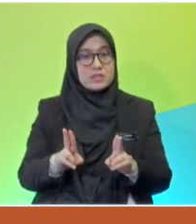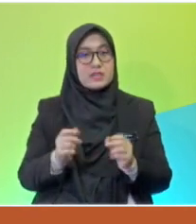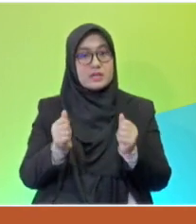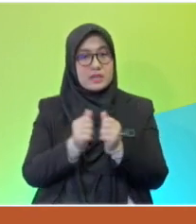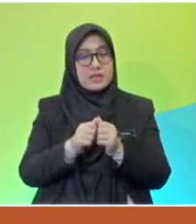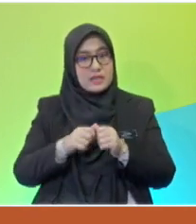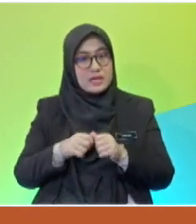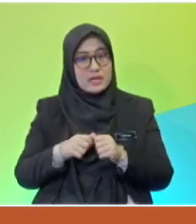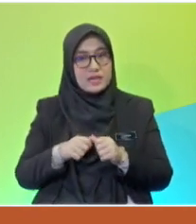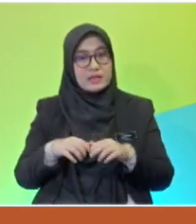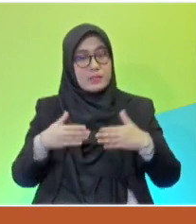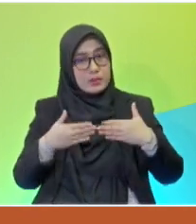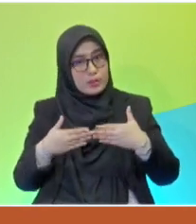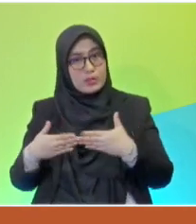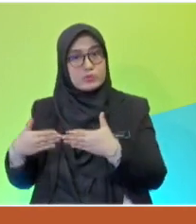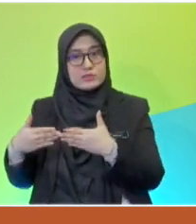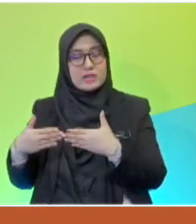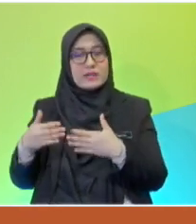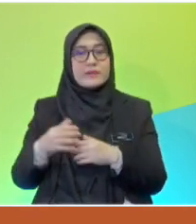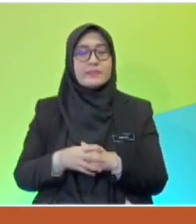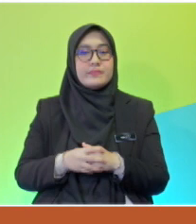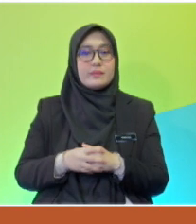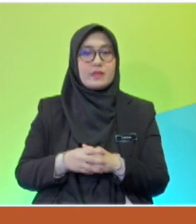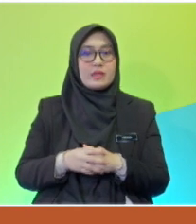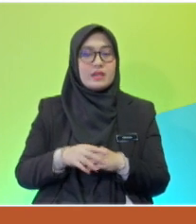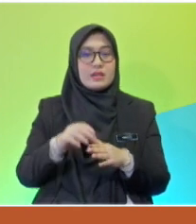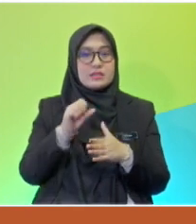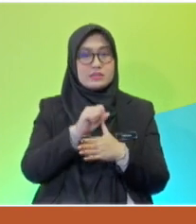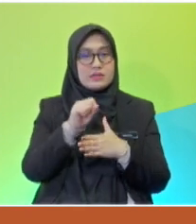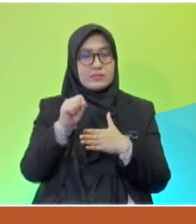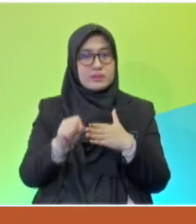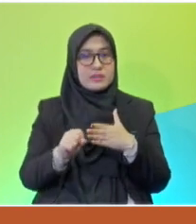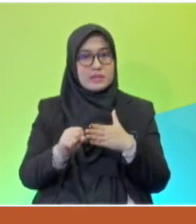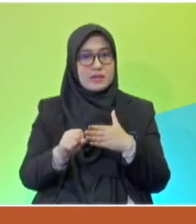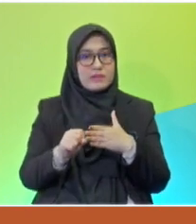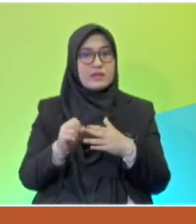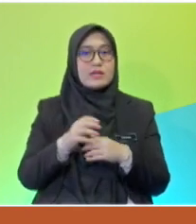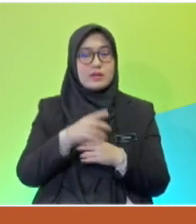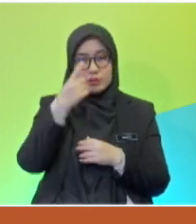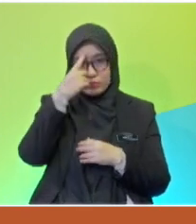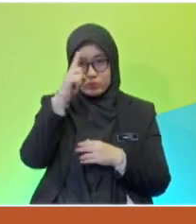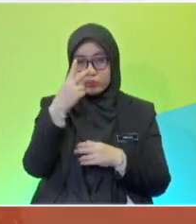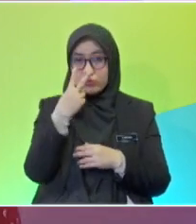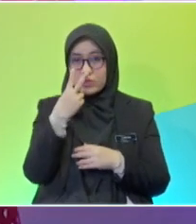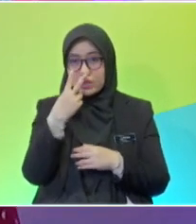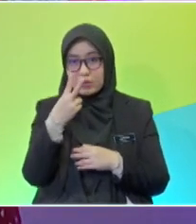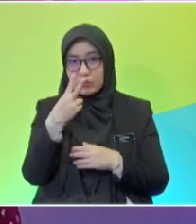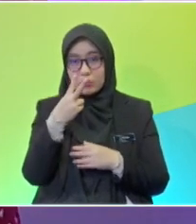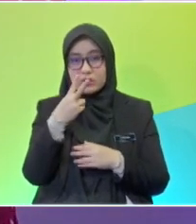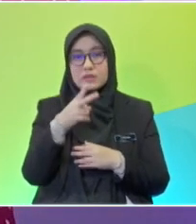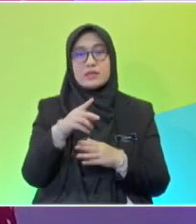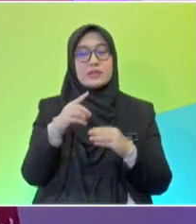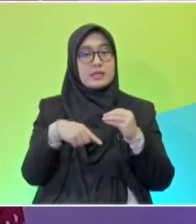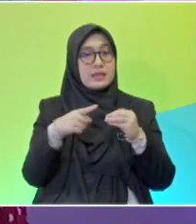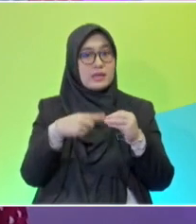untuk pembelajaran for learning, and summative of learning. I mean, at the end of the year, obviously, even though PBD is